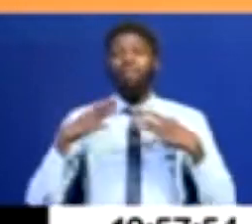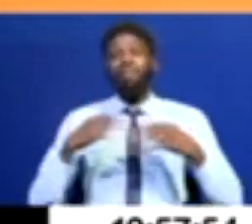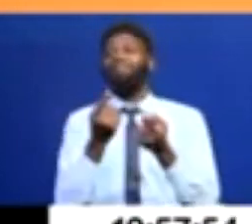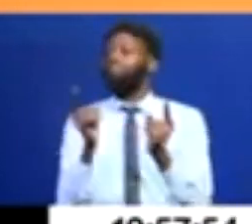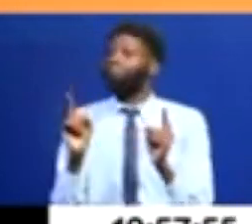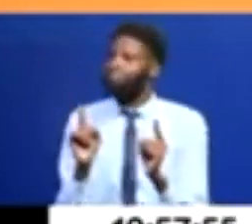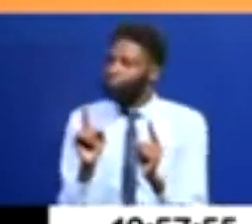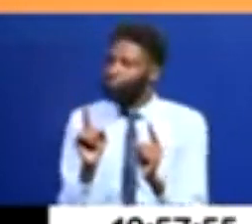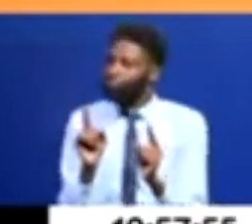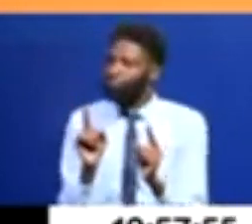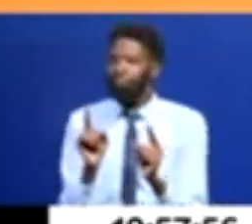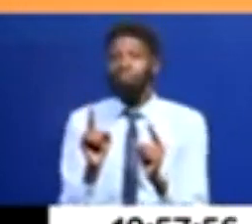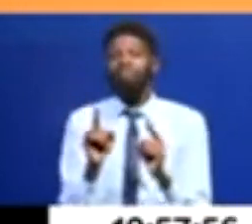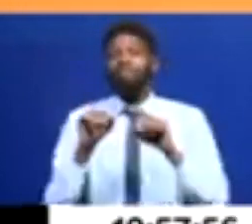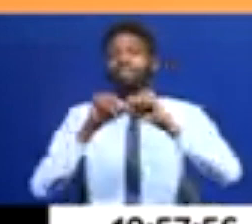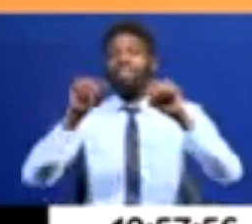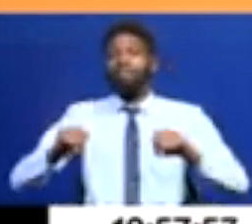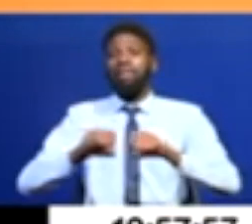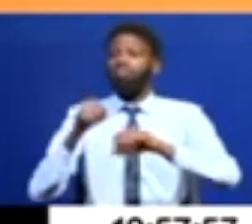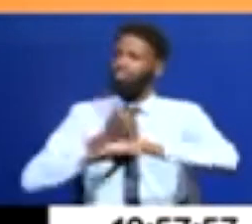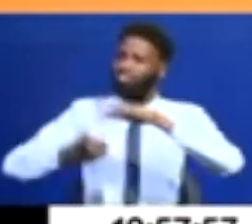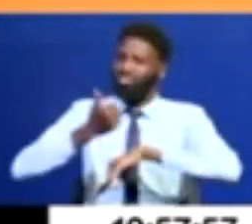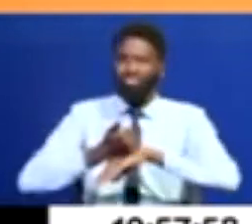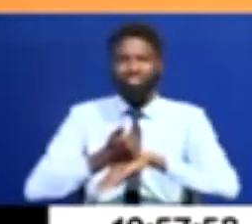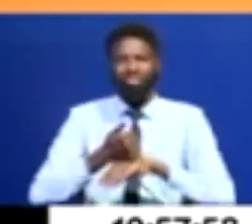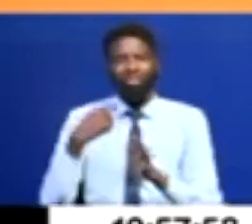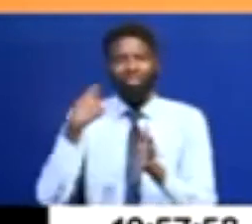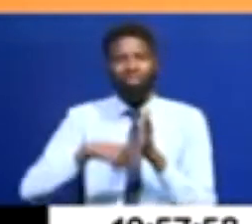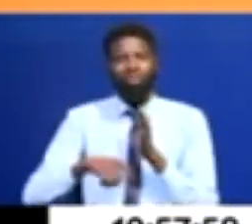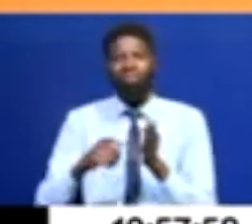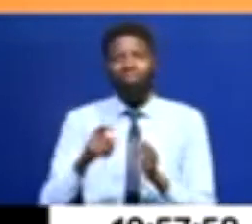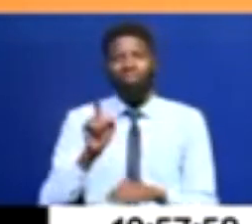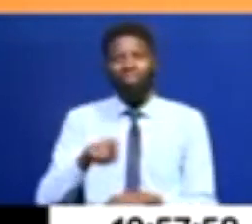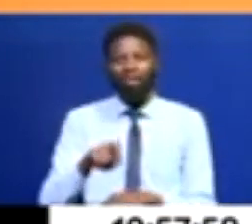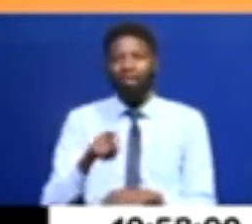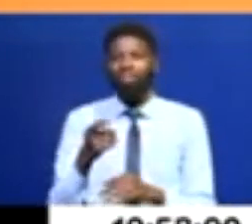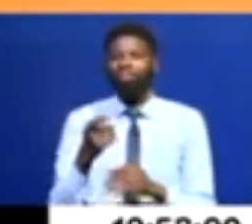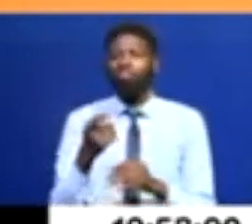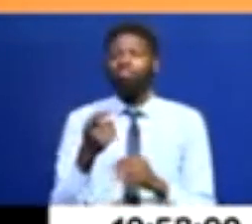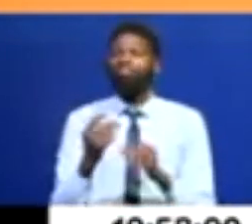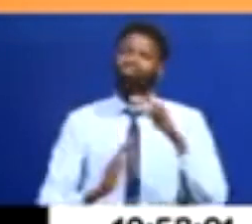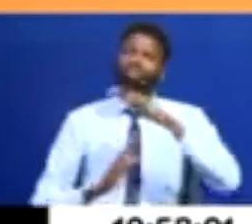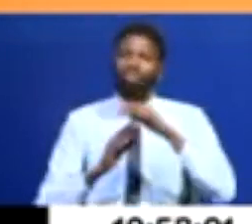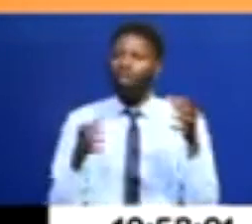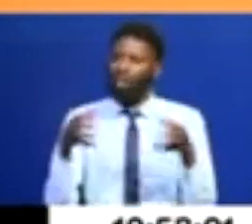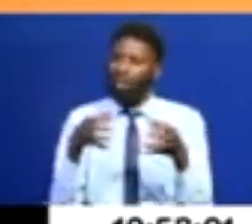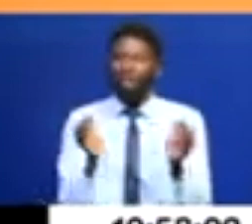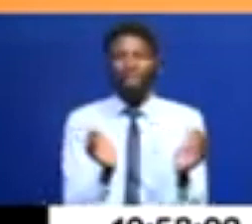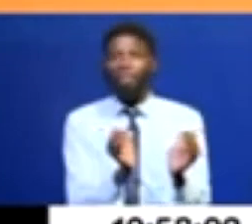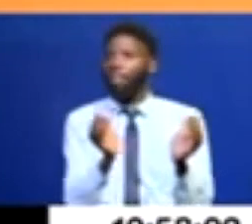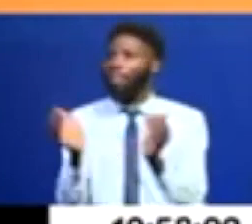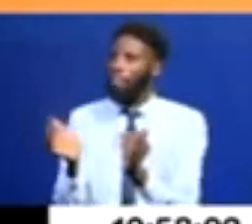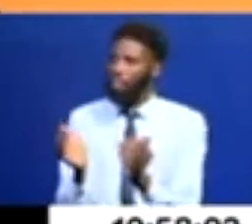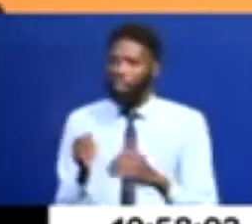if the majority of people may not, installing some of those systems, it costs, especially for our companies, small companies.